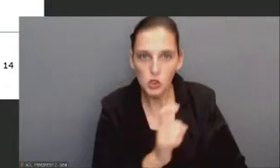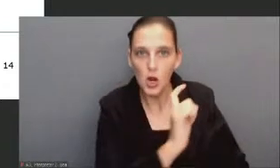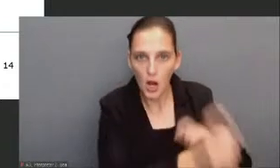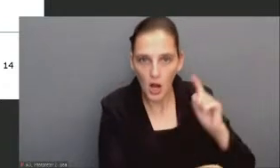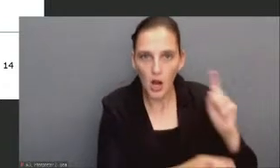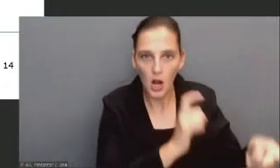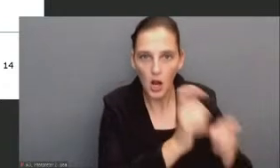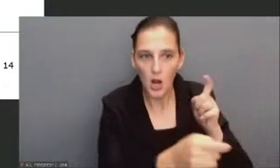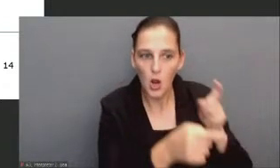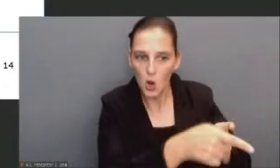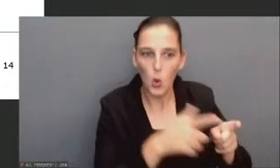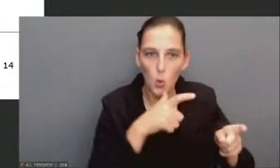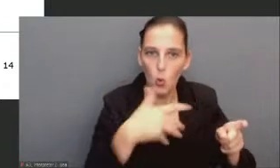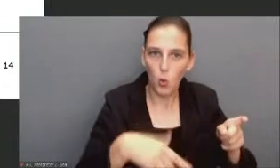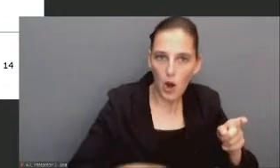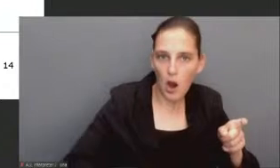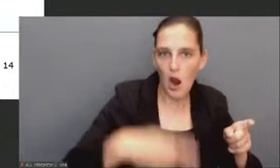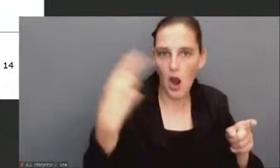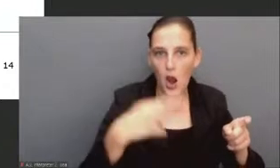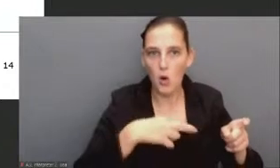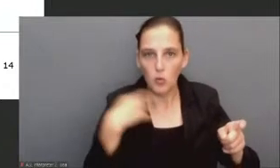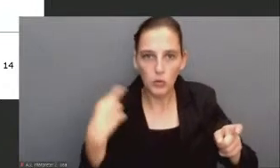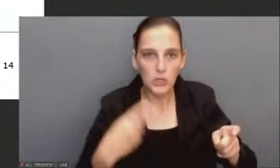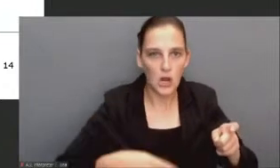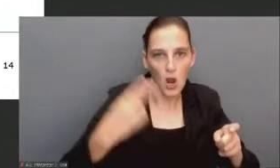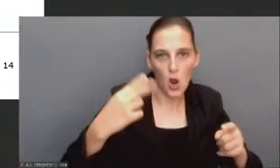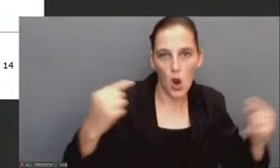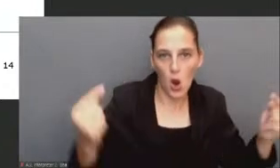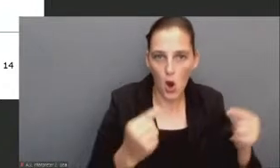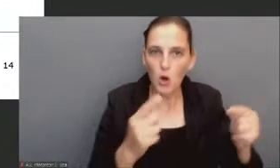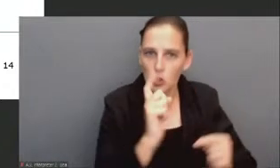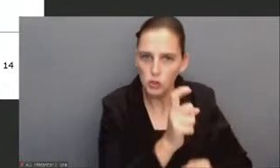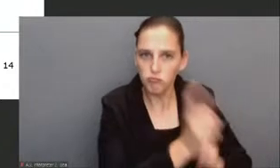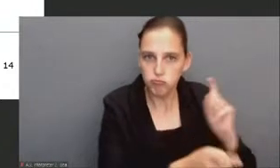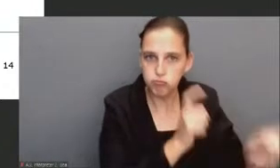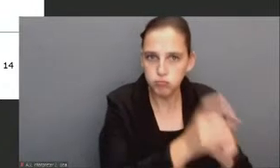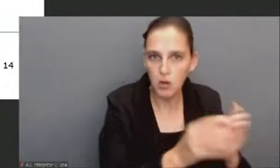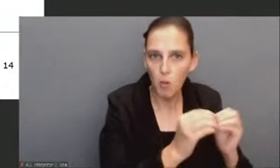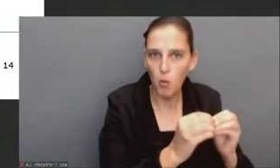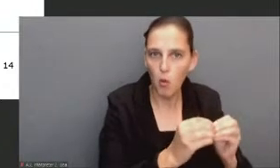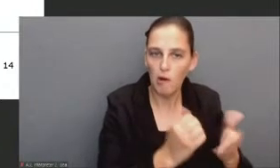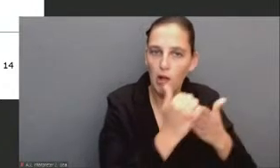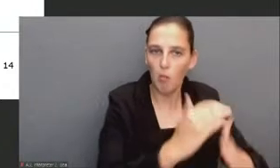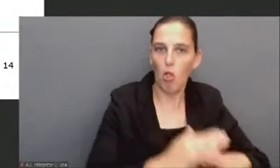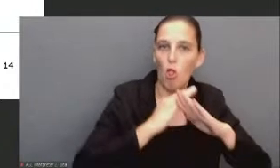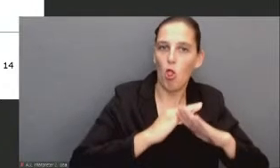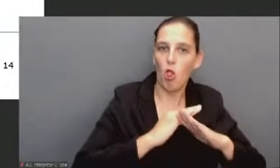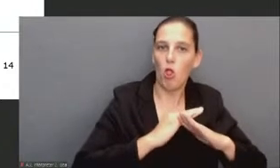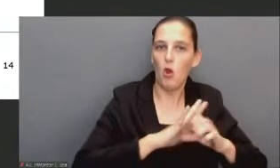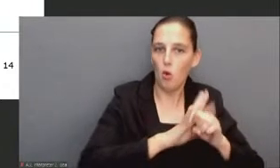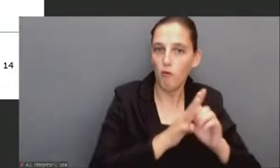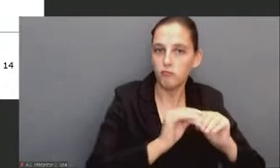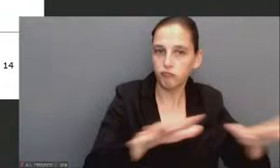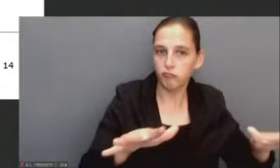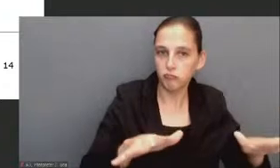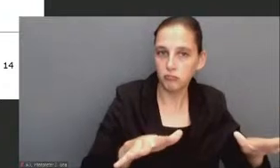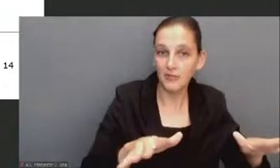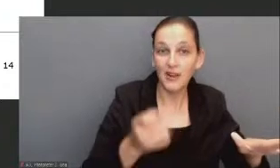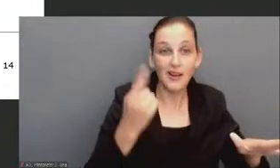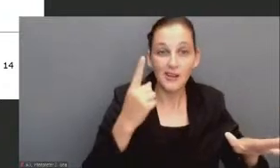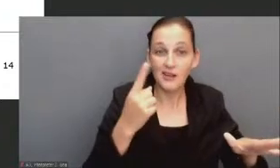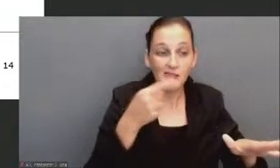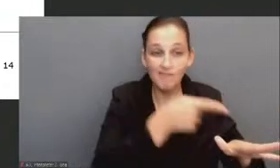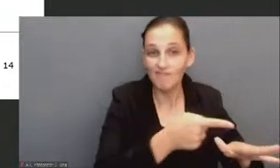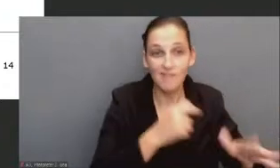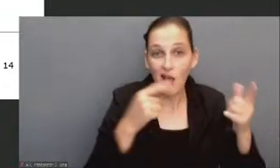risk of harm, to stop and potentially stop the spread of disease. Instead, we saw a lot of the supplies going to